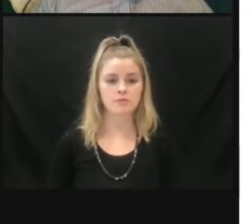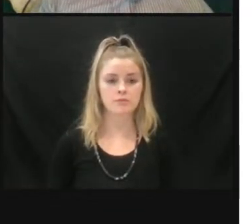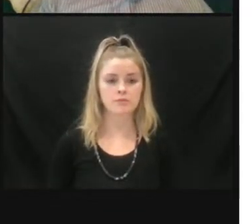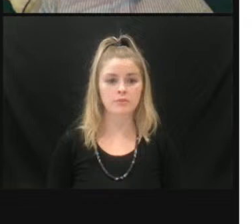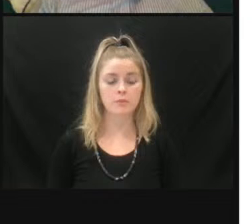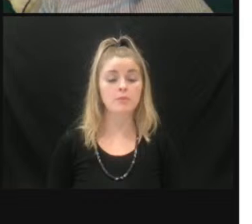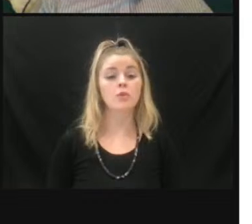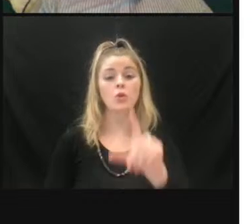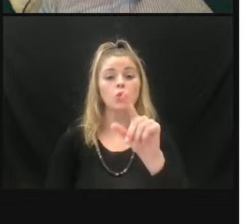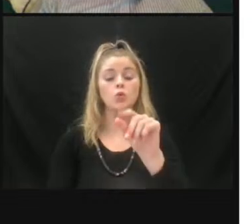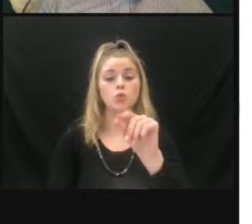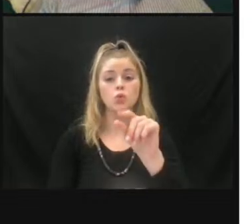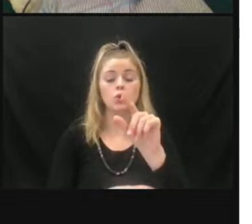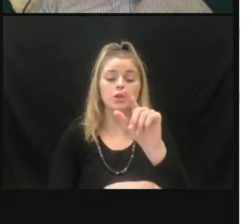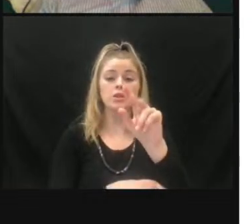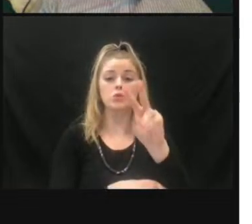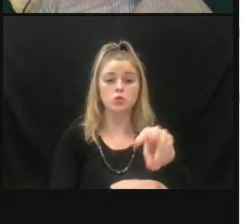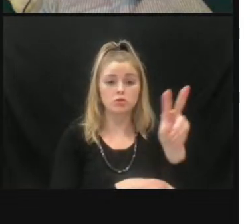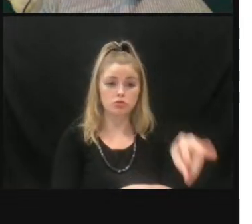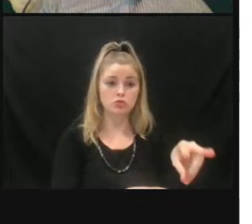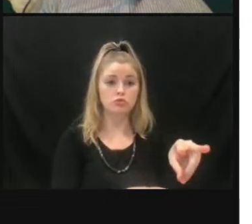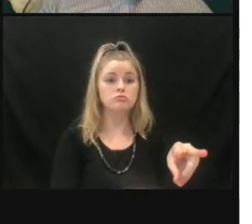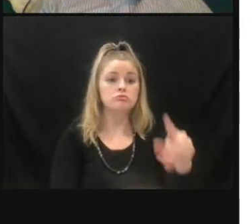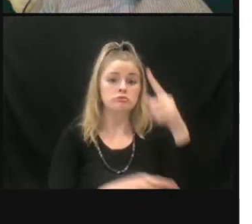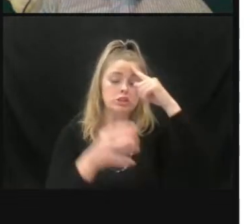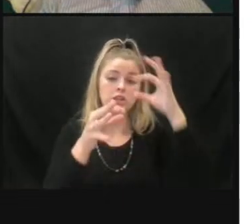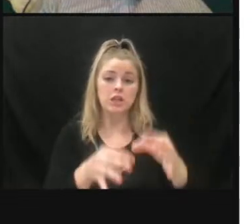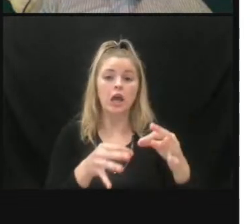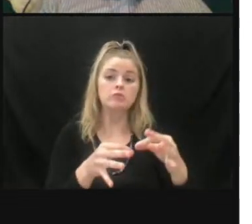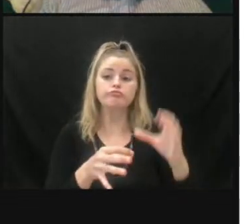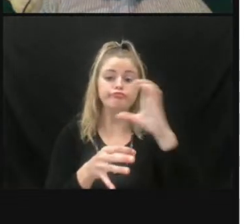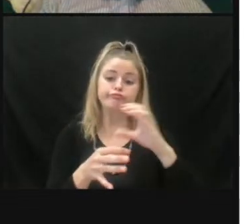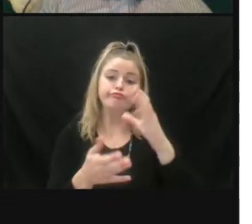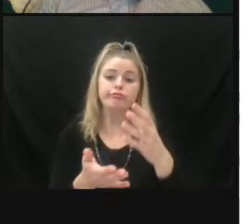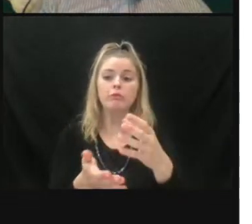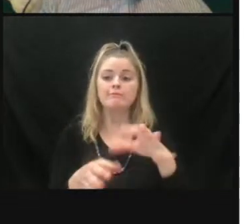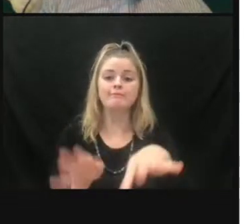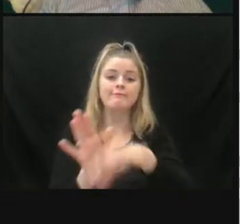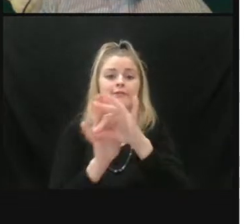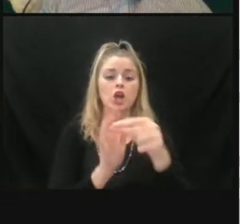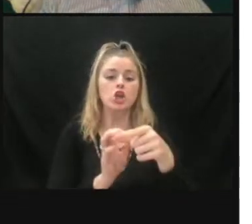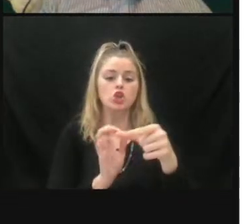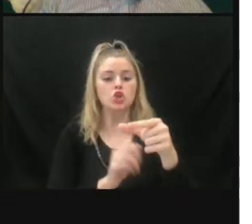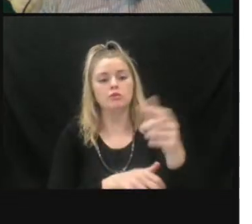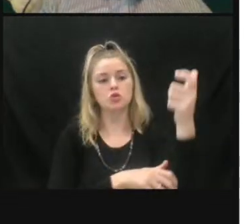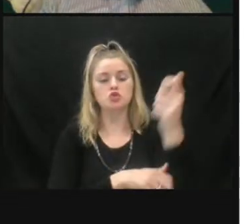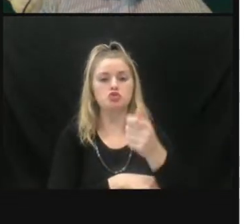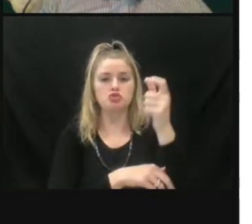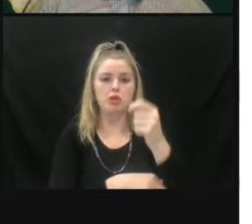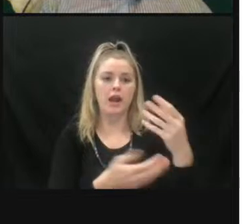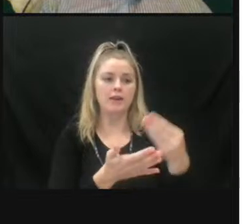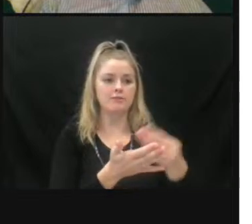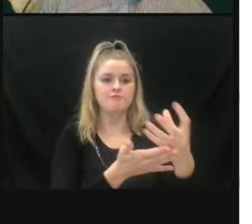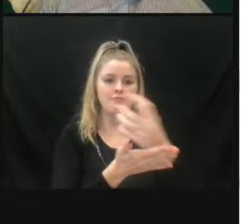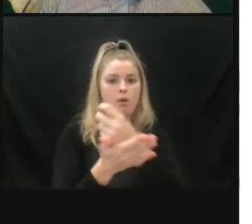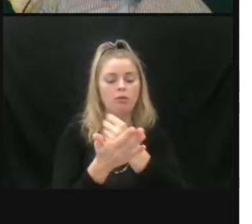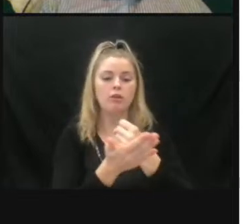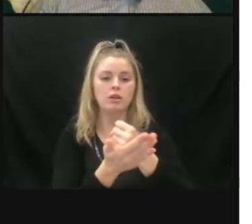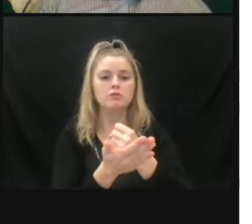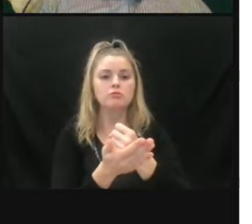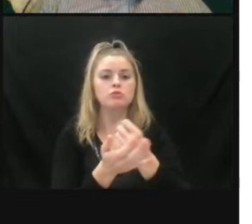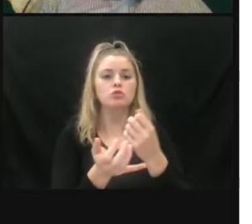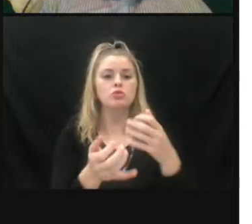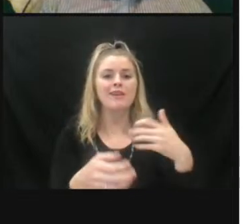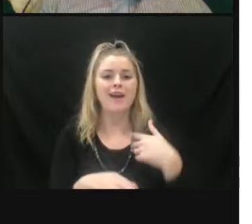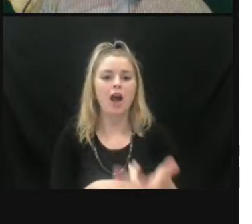In 2022, it was decided to seek grant funding through the Maryland Heritage Areas to make what was a two-dimensional site into a